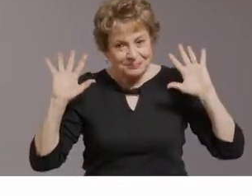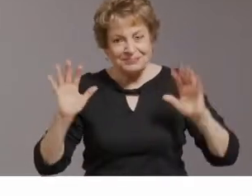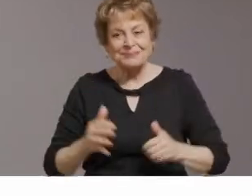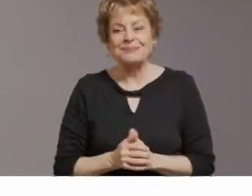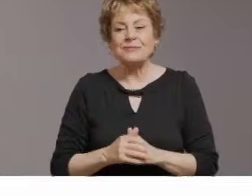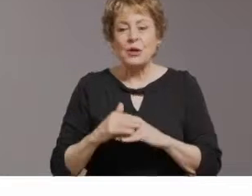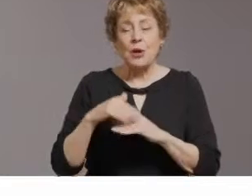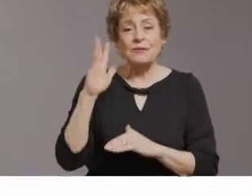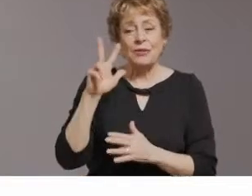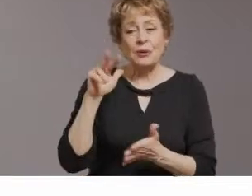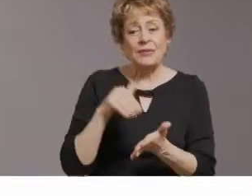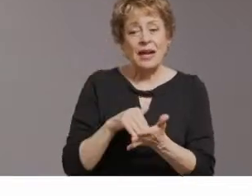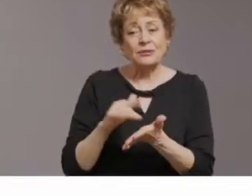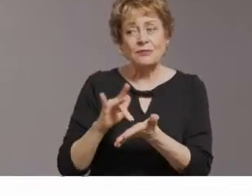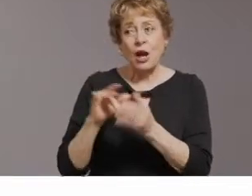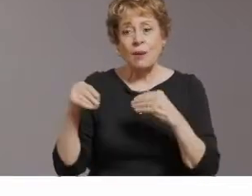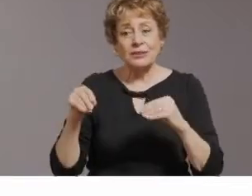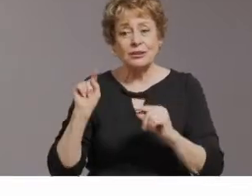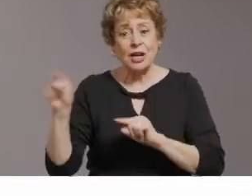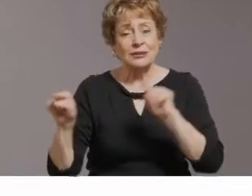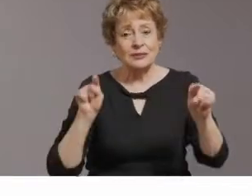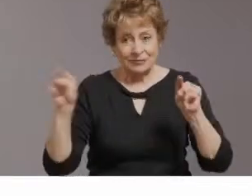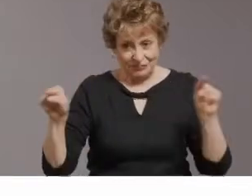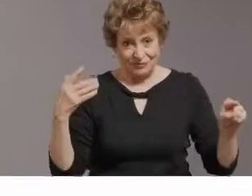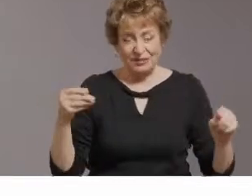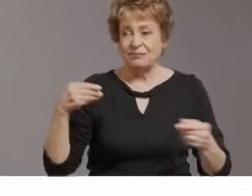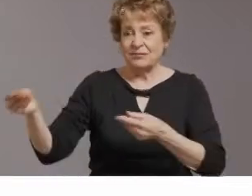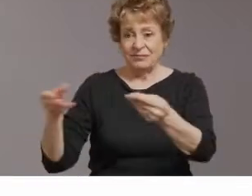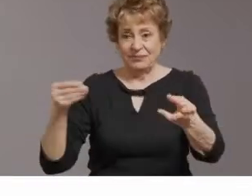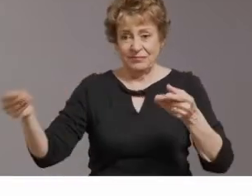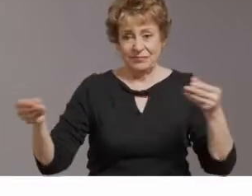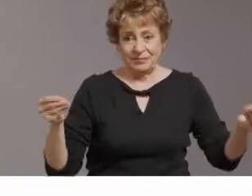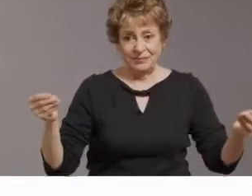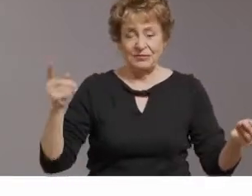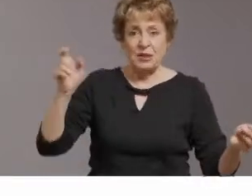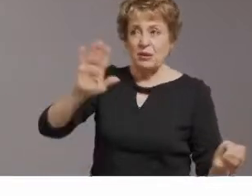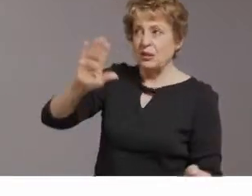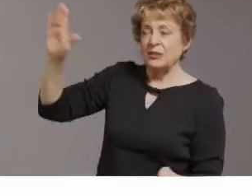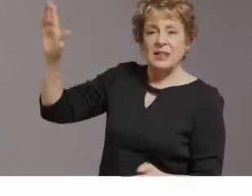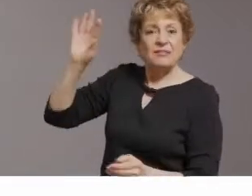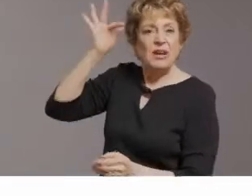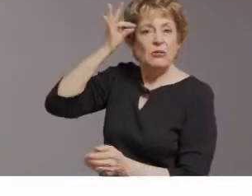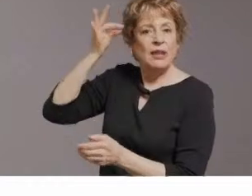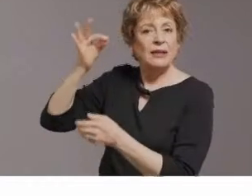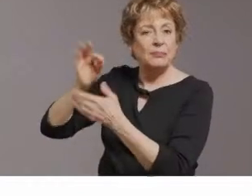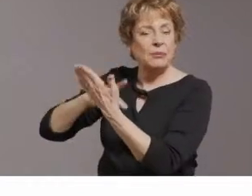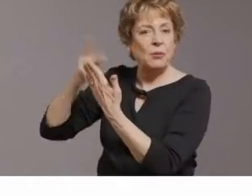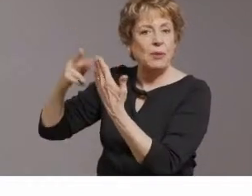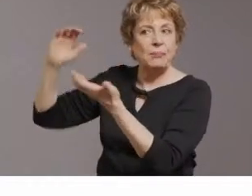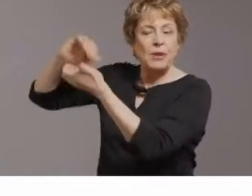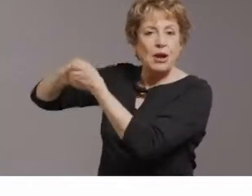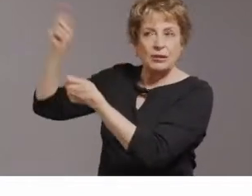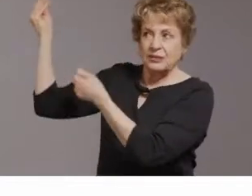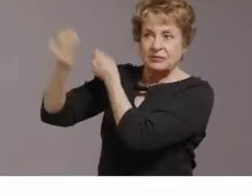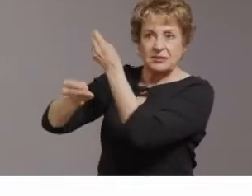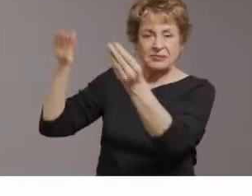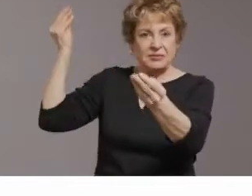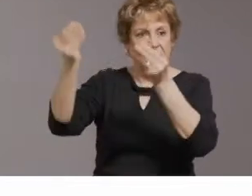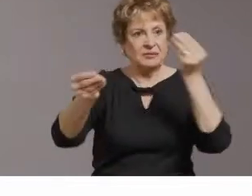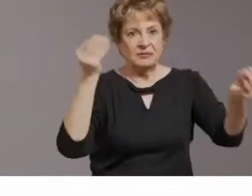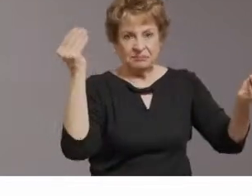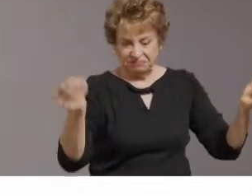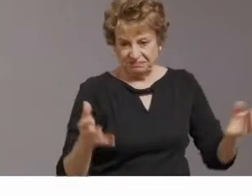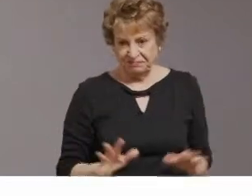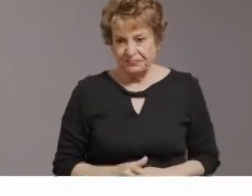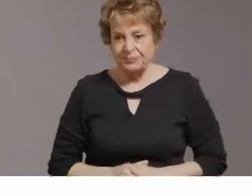Federal Retail Pharmacy Partnership Program. And this week, we have added Bash's and Food City pharmacies